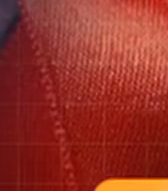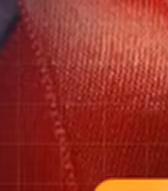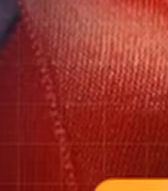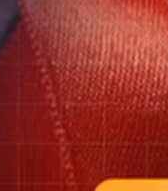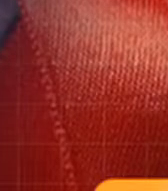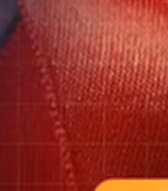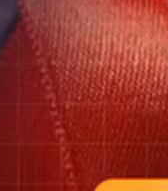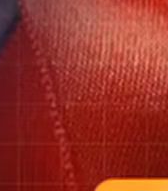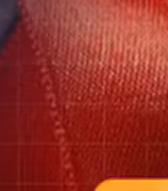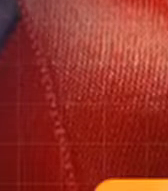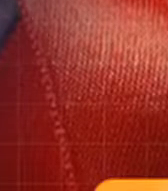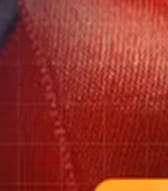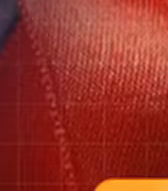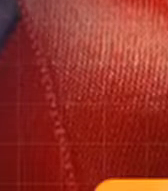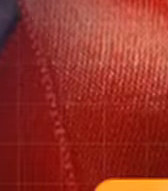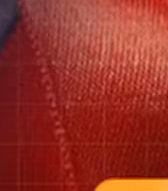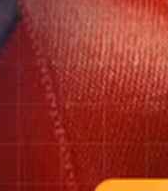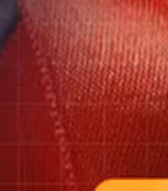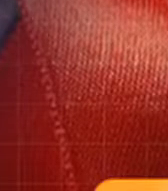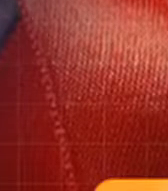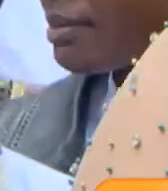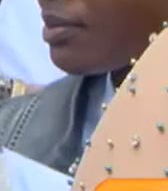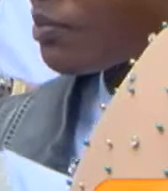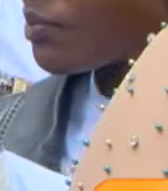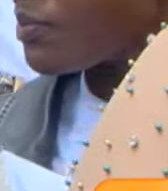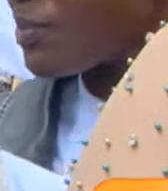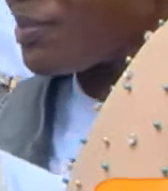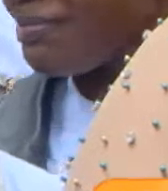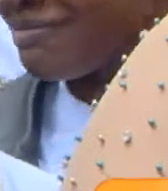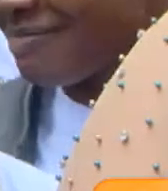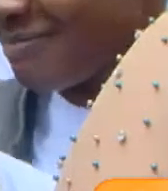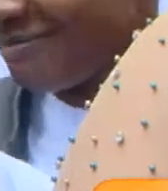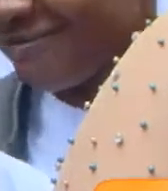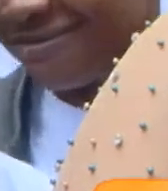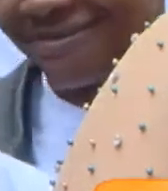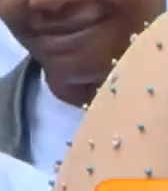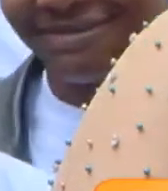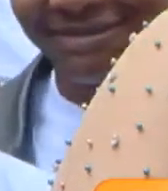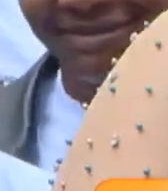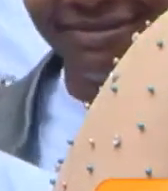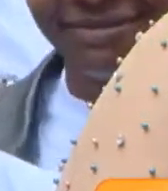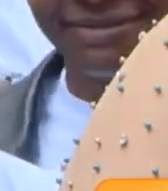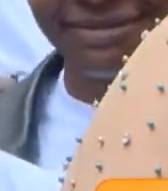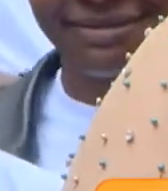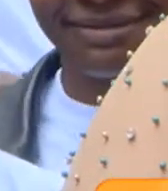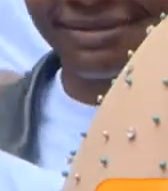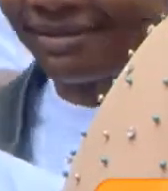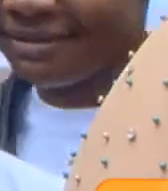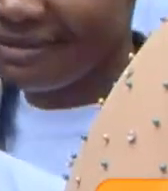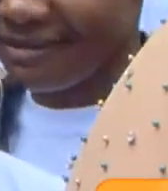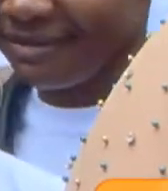adolescents aged 10 to 19. That there is a disproportionate